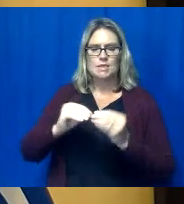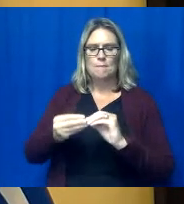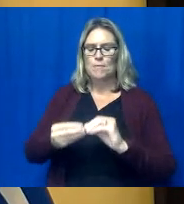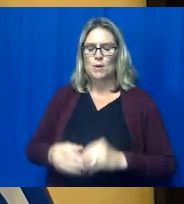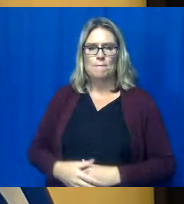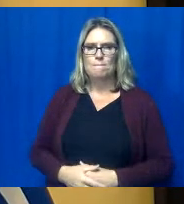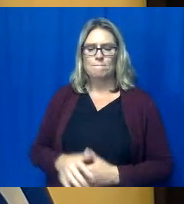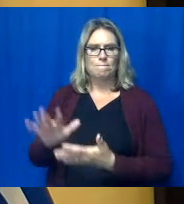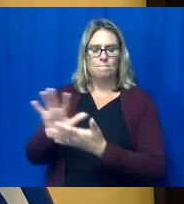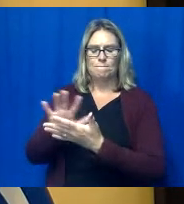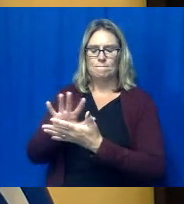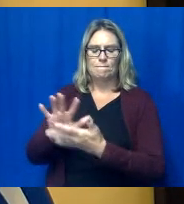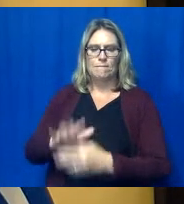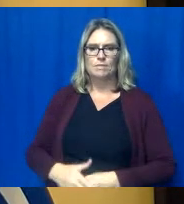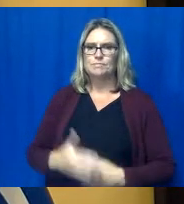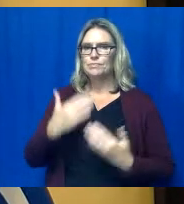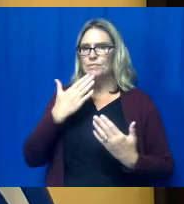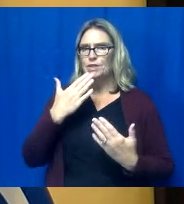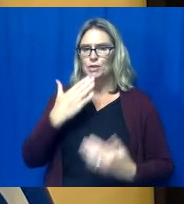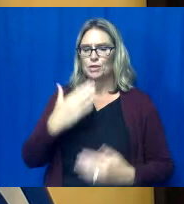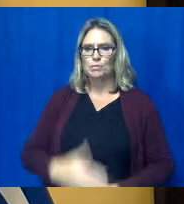Thank you.